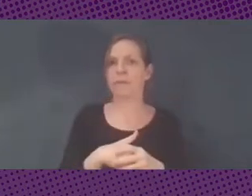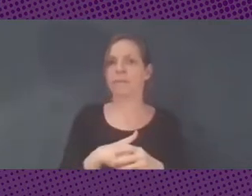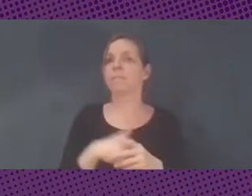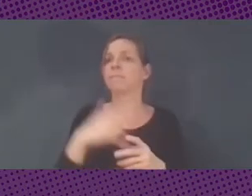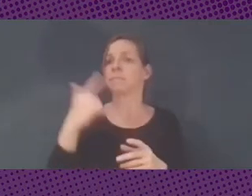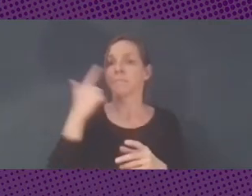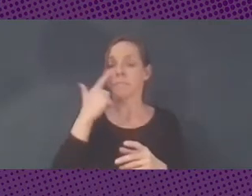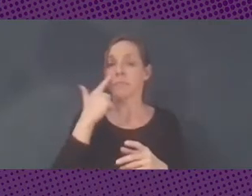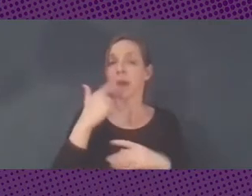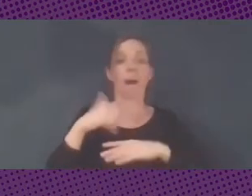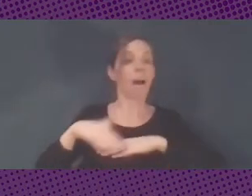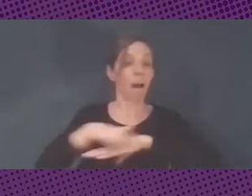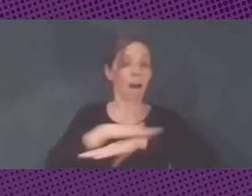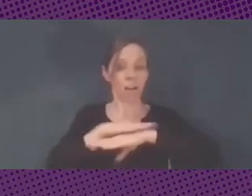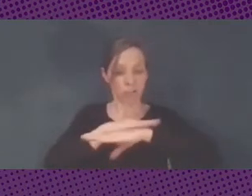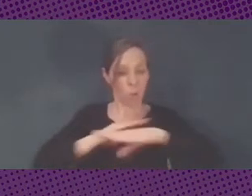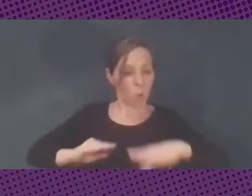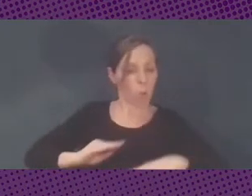infrastructure. Right.